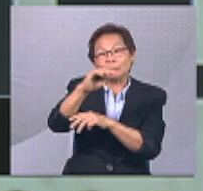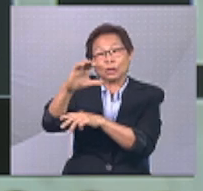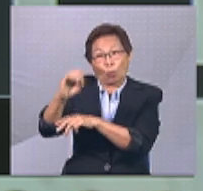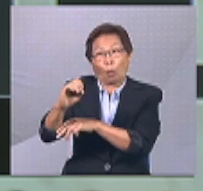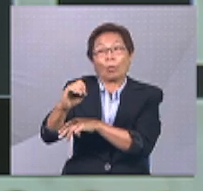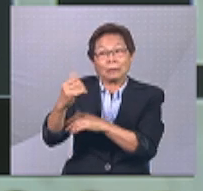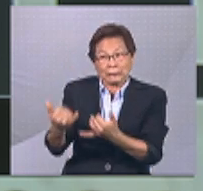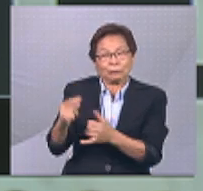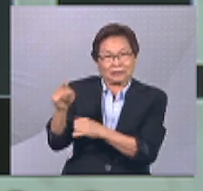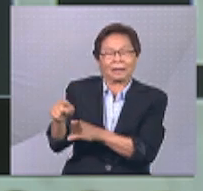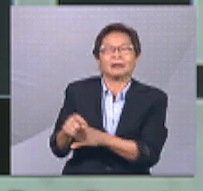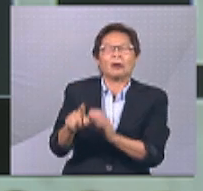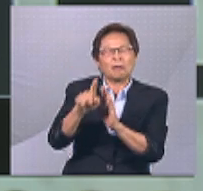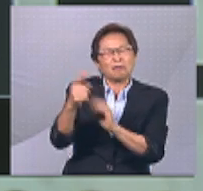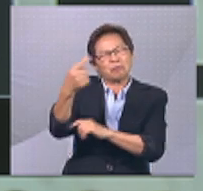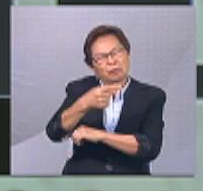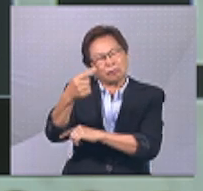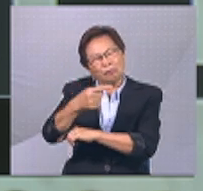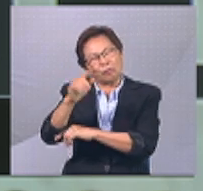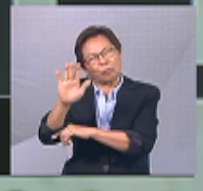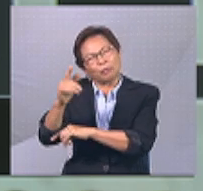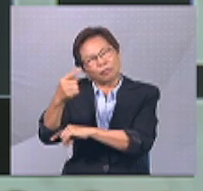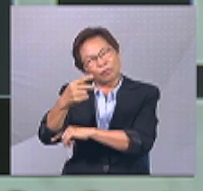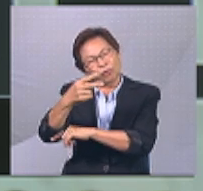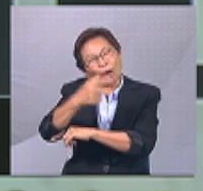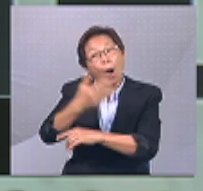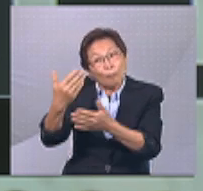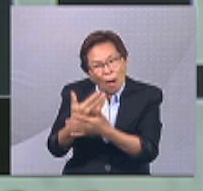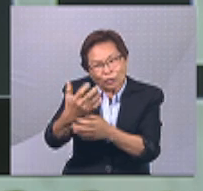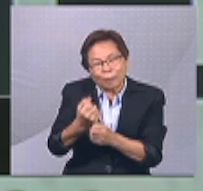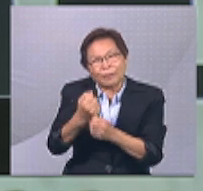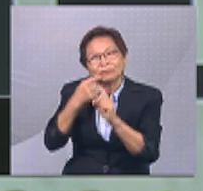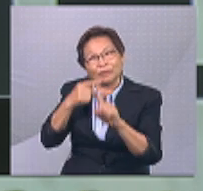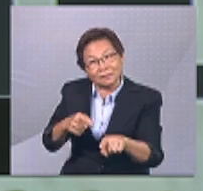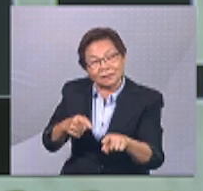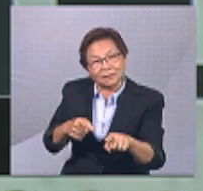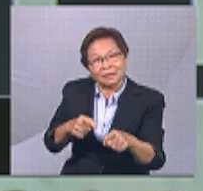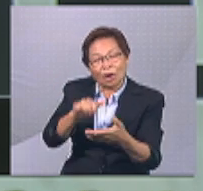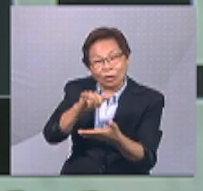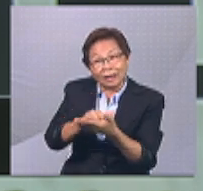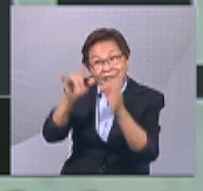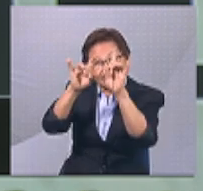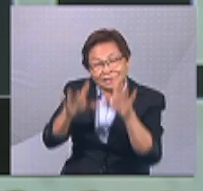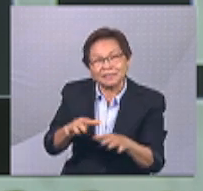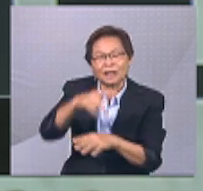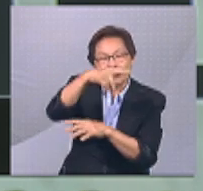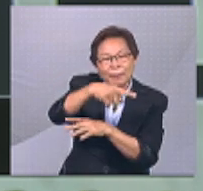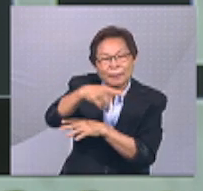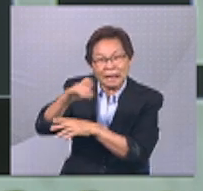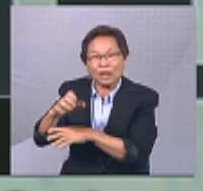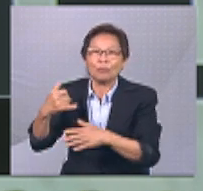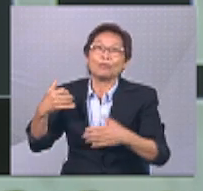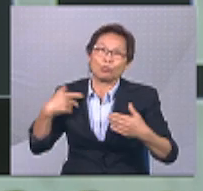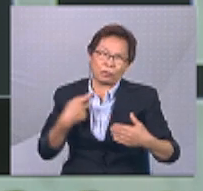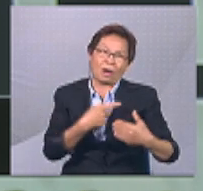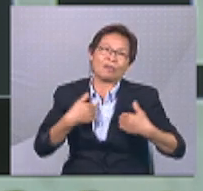So it will take a few days before we can come up with the results and the testing. As far as the PPE, we have a guidelines.